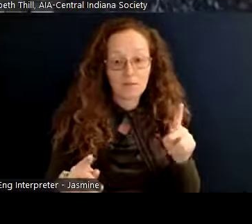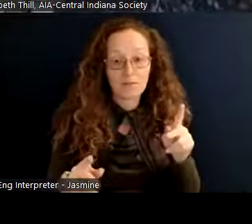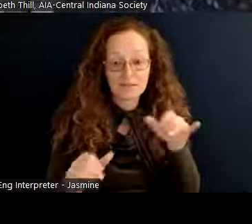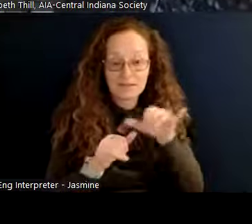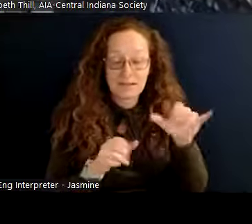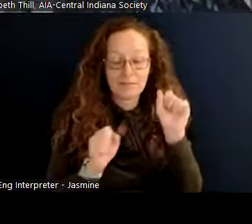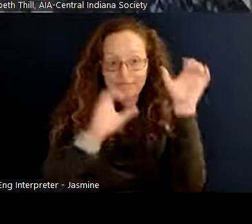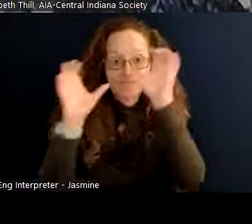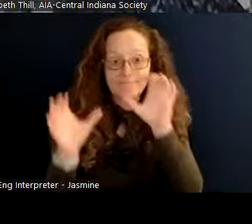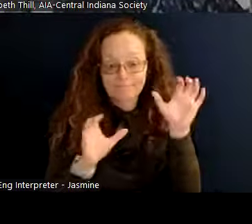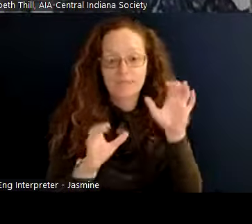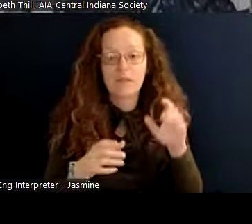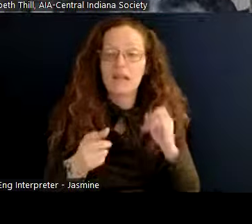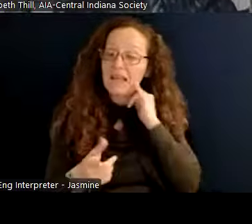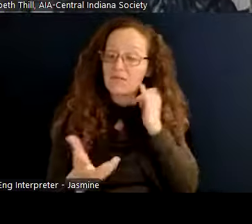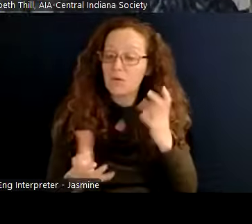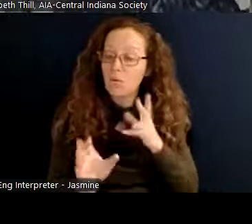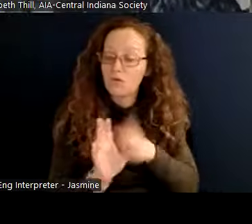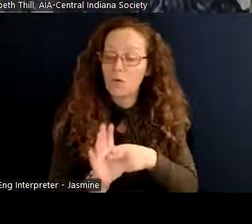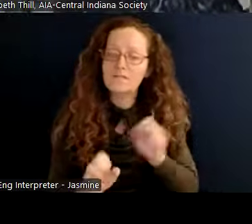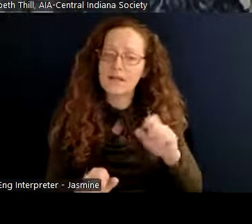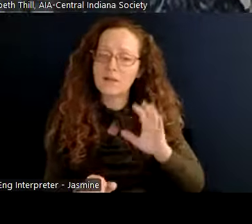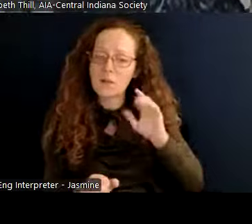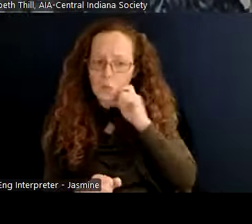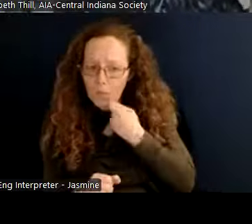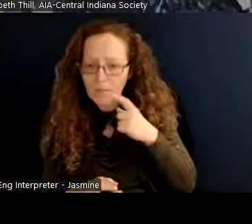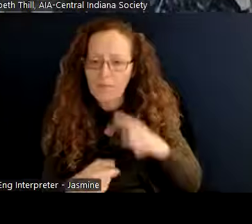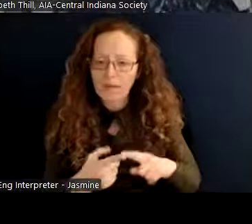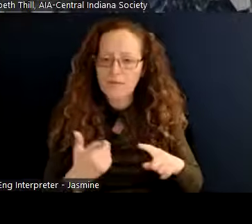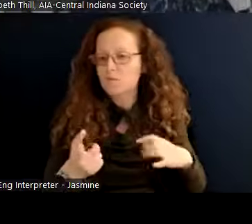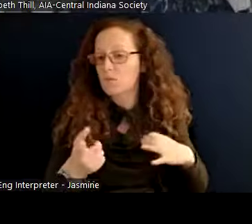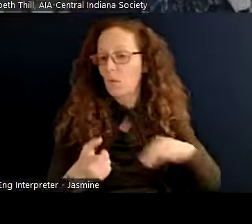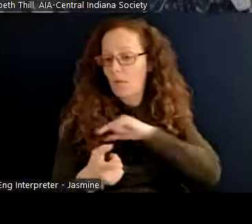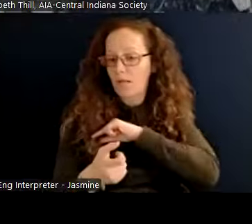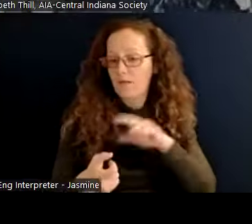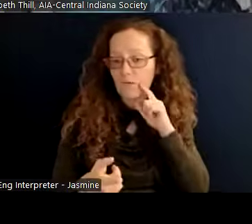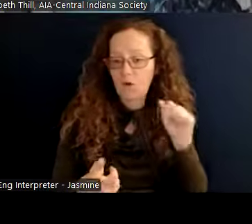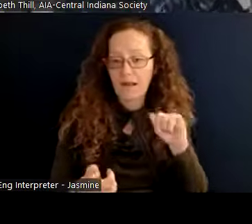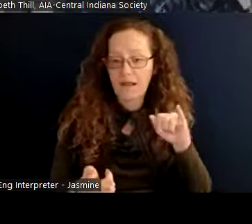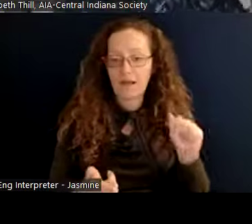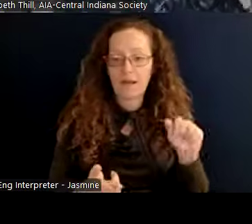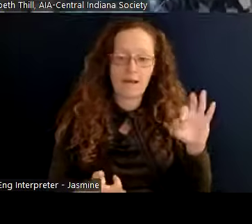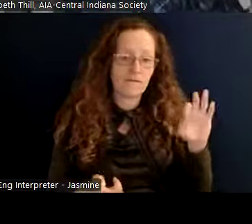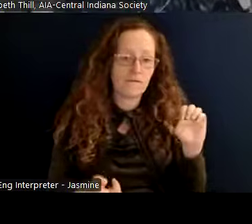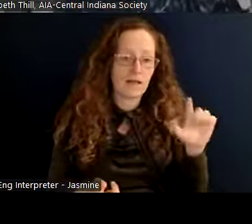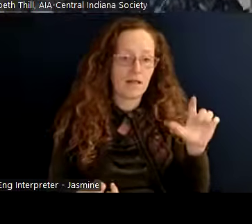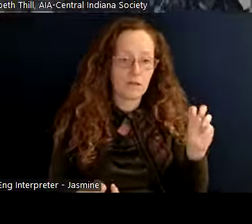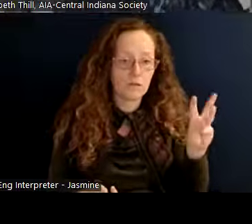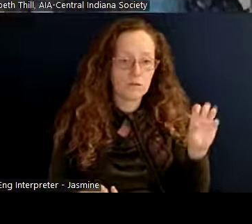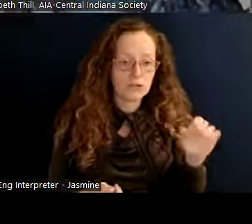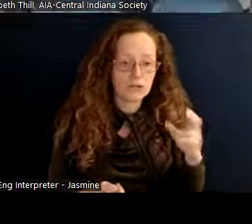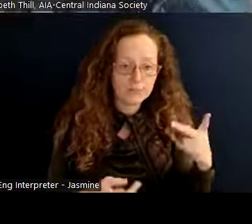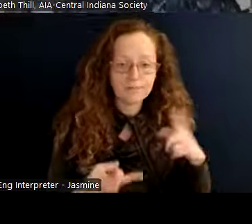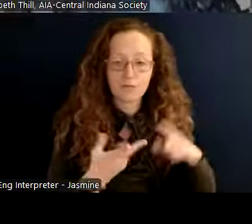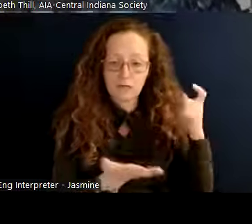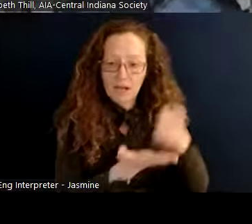be cool? You are eligible for AIA fellowships and grants. You can serve on committees, you